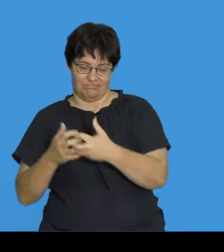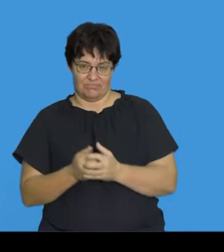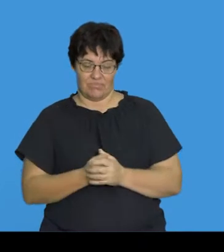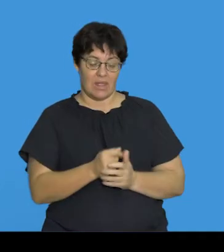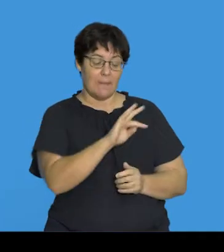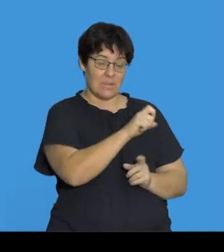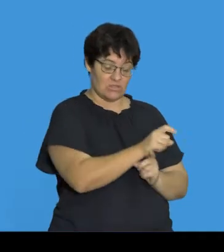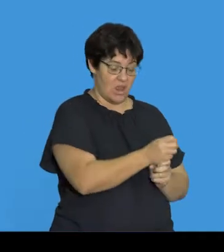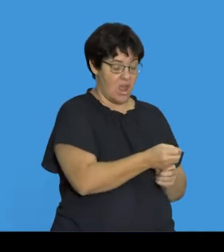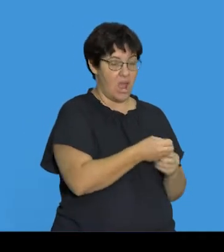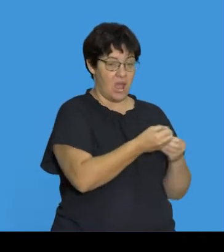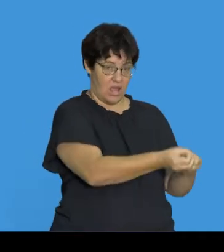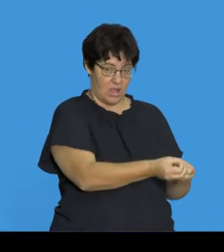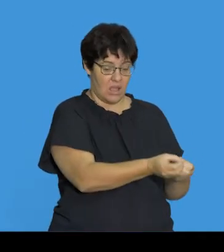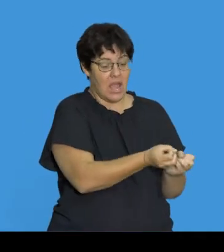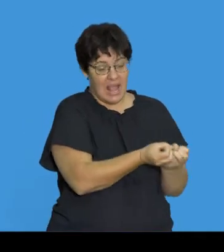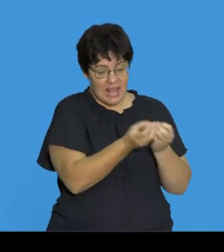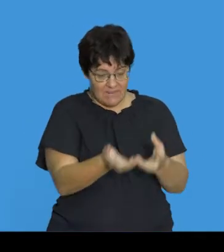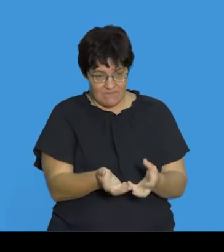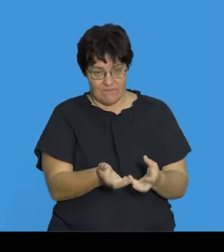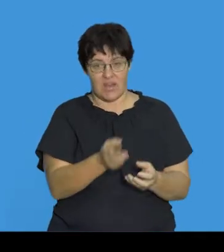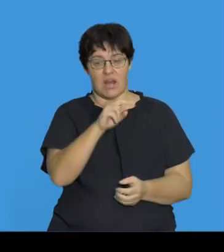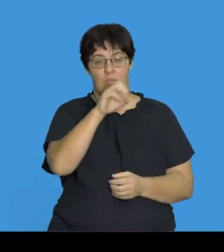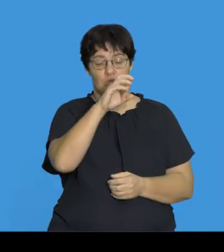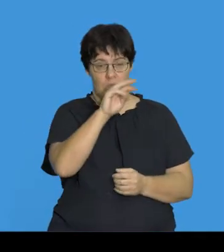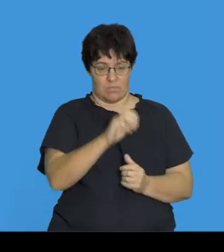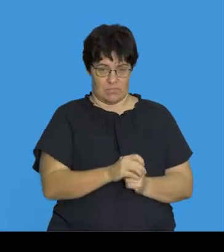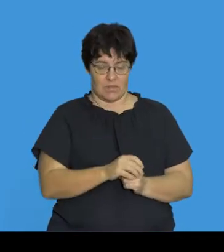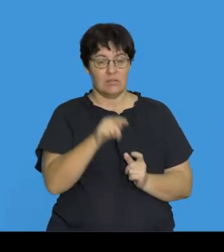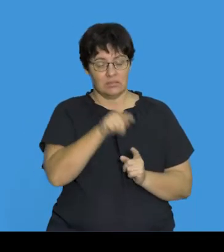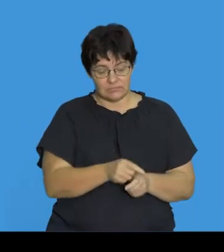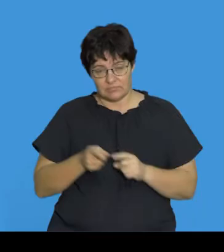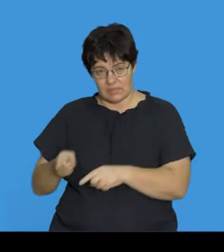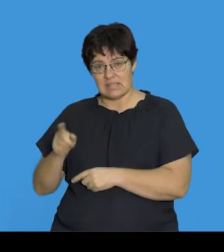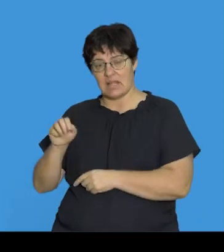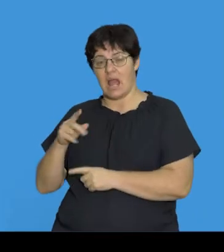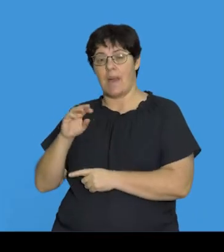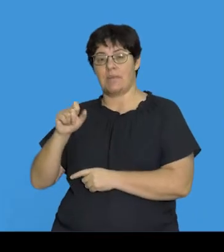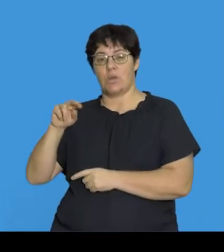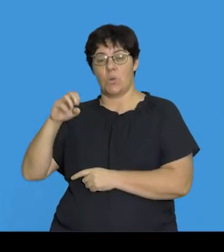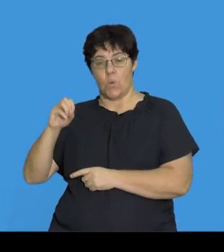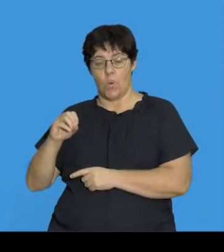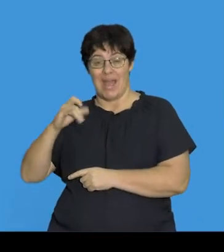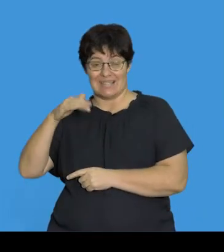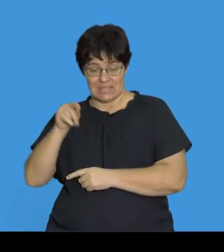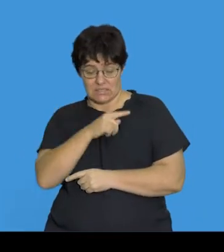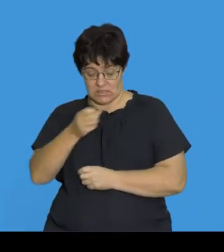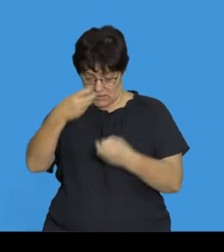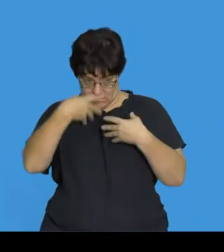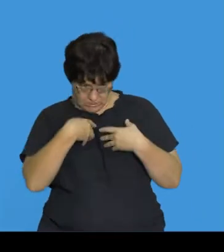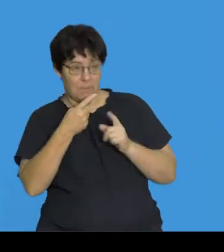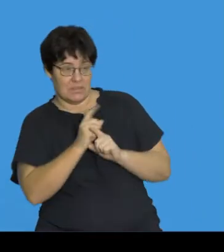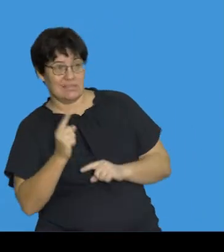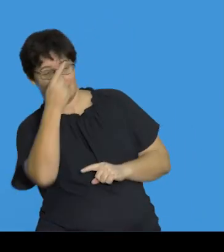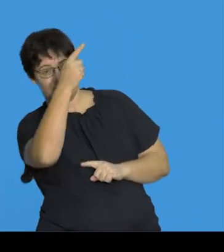give you context, the messenger RNA carries the message to the ribosome. The tRNA carries the amino acids, which I've